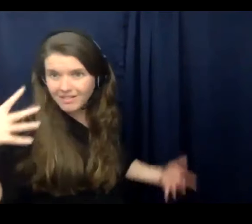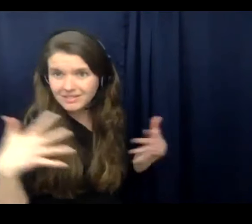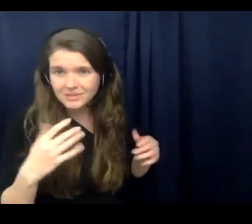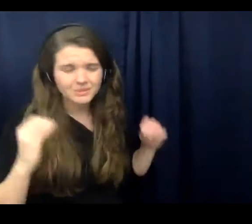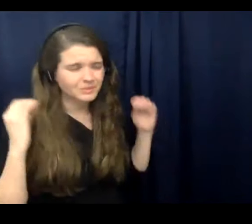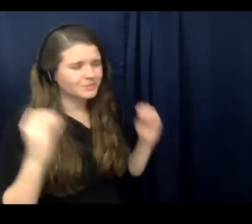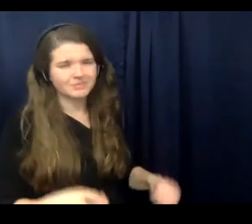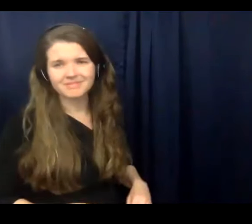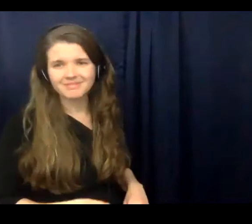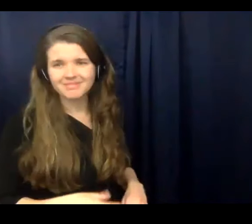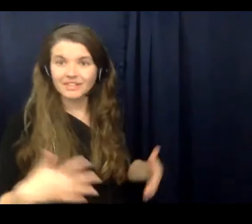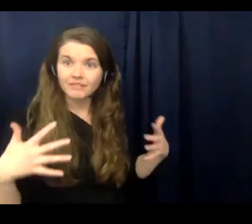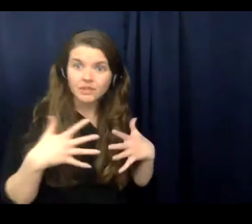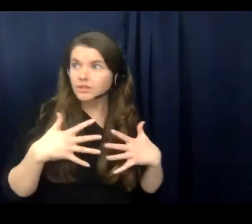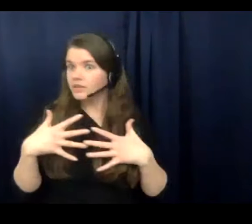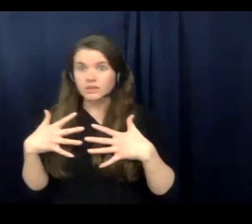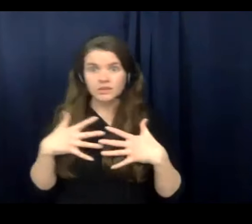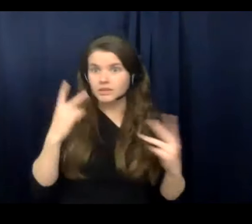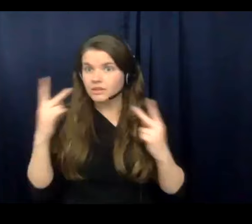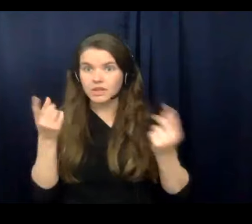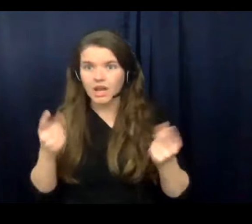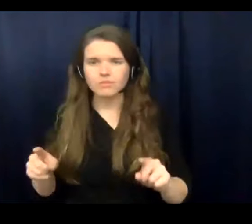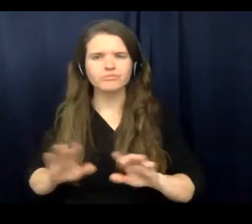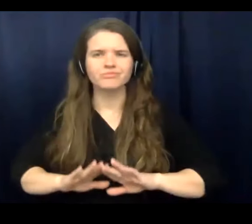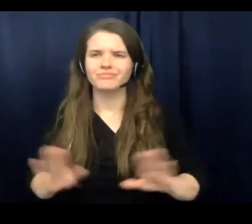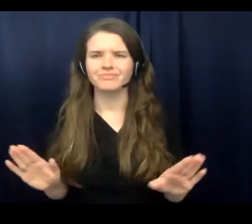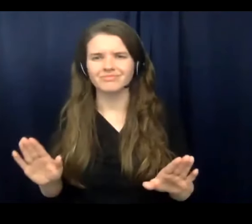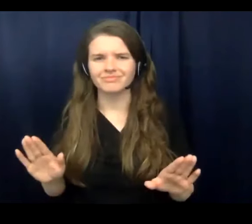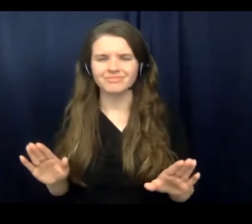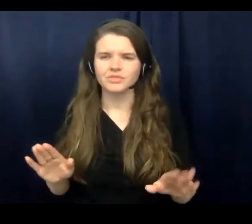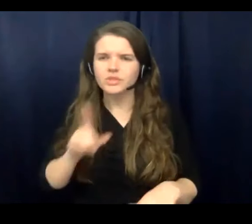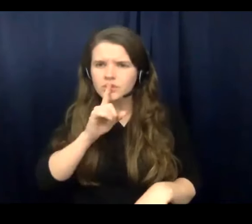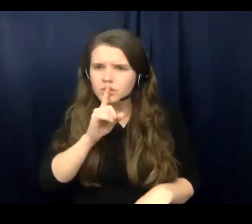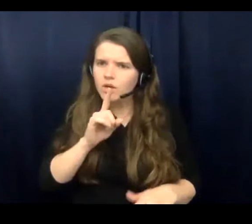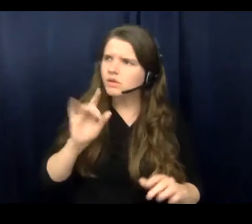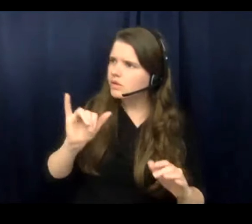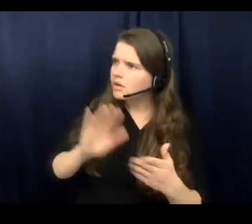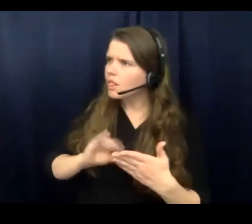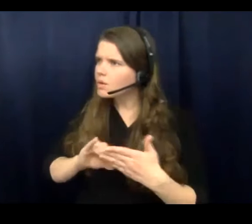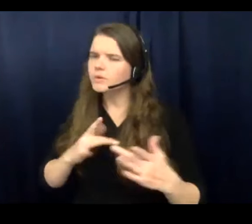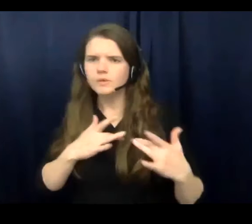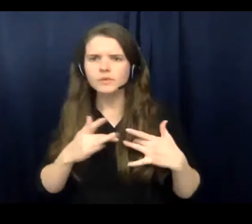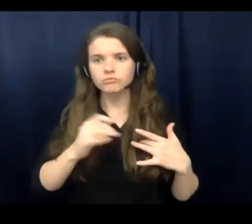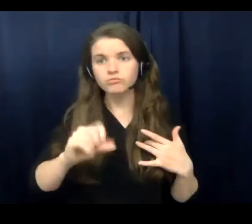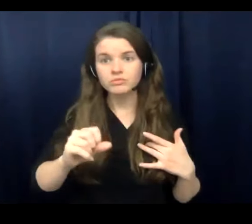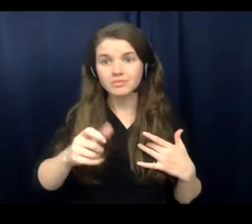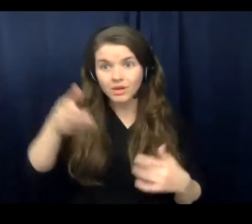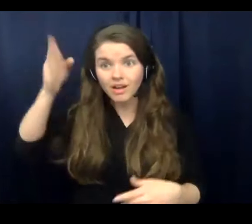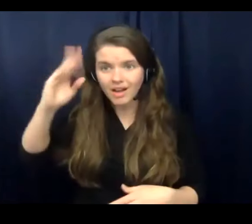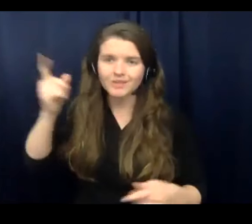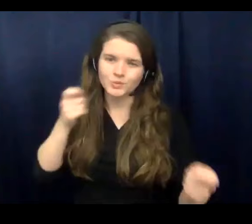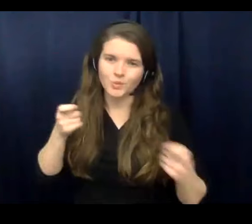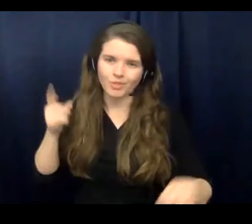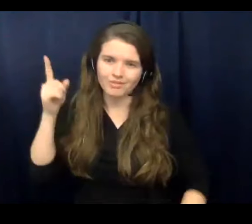Don't be fearful of the things that are happening. Sure, we are concerned. Sure, we want to learn. I'm telling you right now, God controls history. And he is more